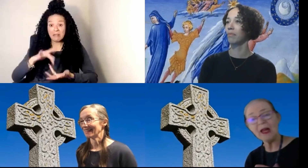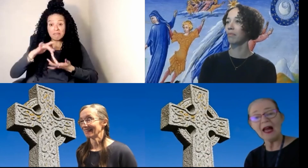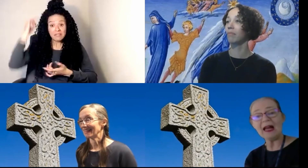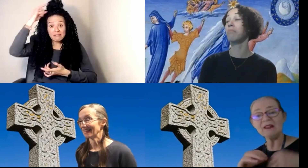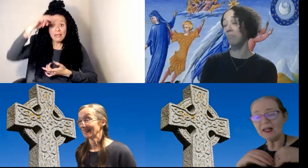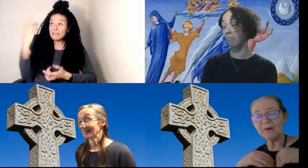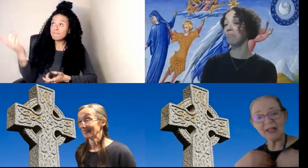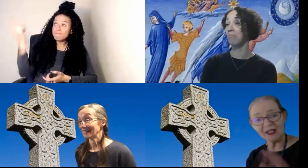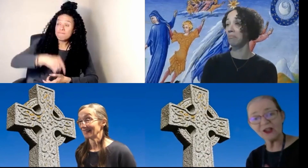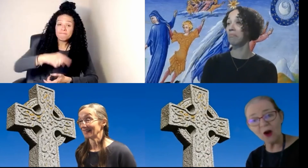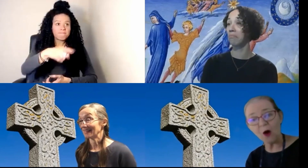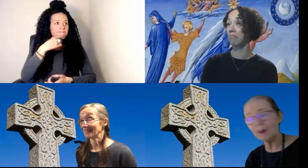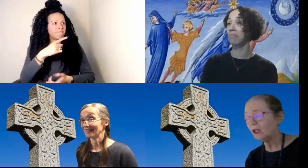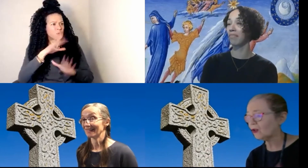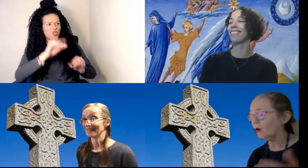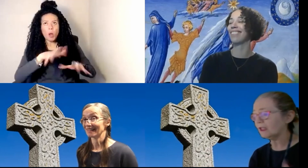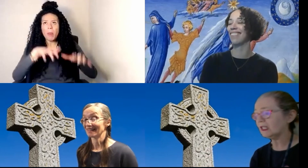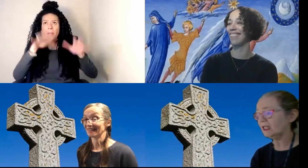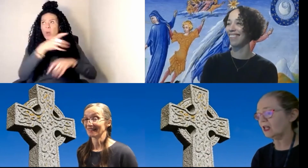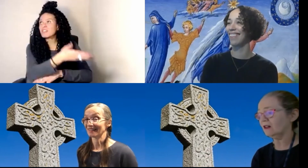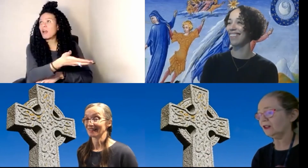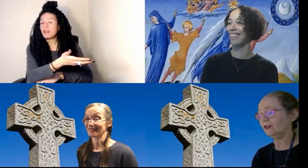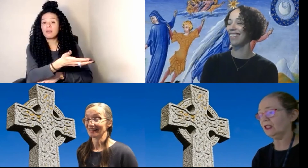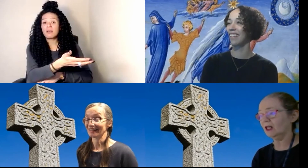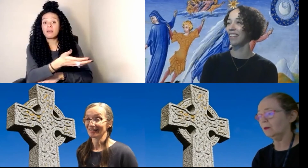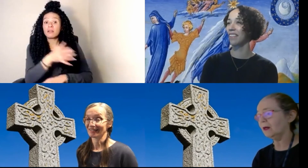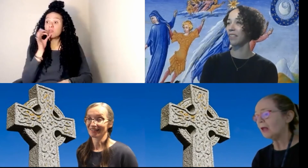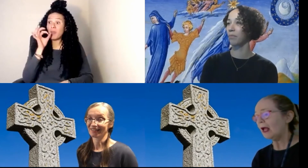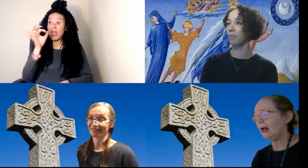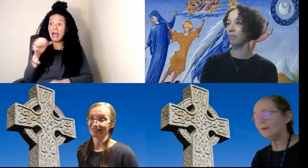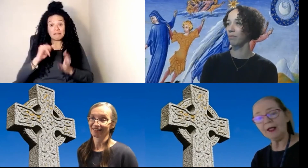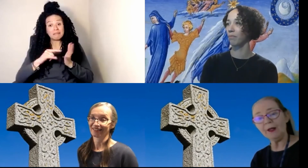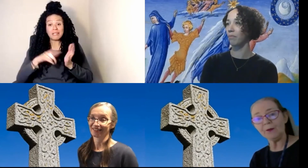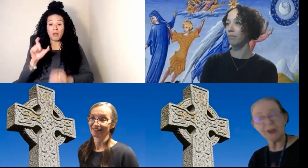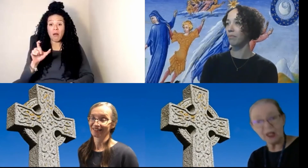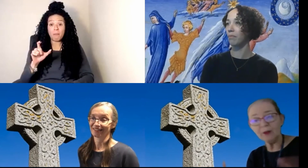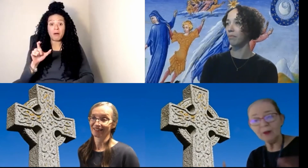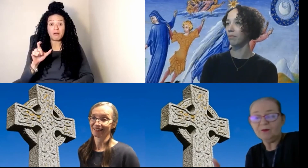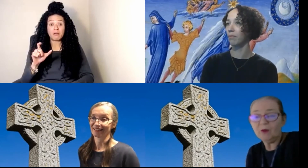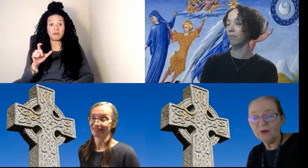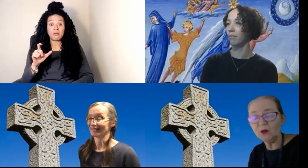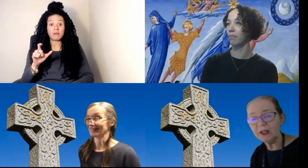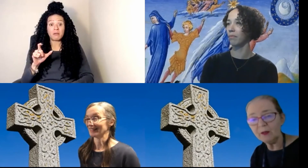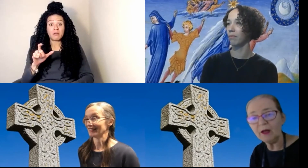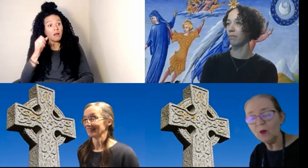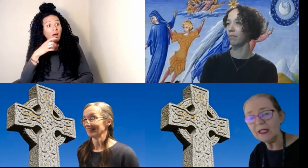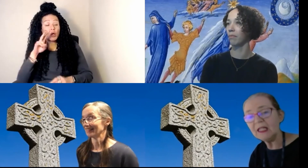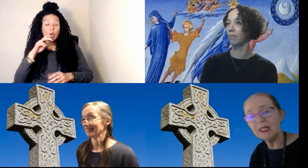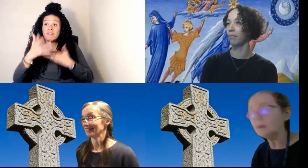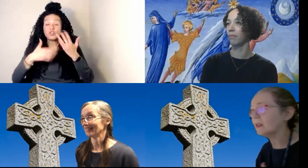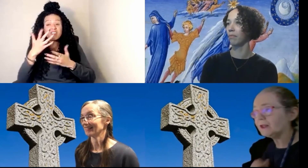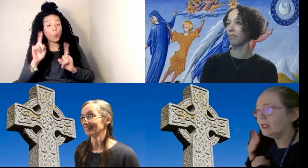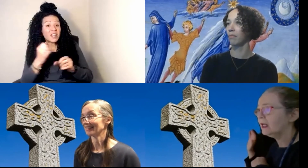come and get it to stop. So obviously they asked Saint Columba, and there's a couple of stories about what